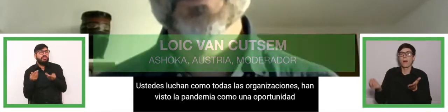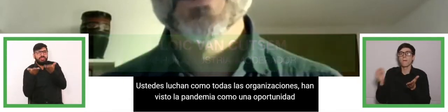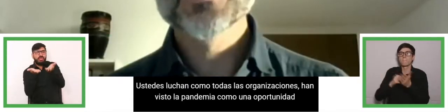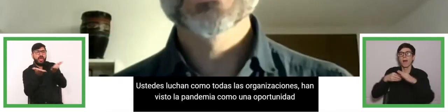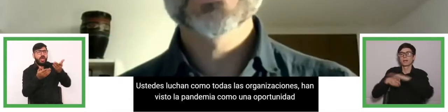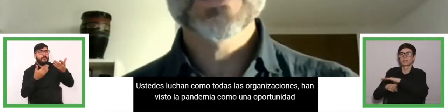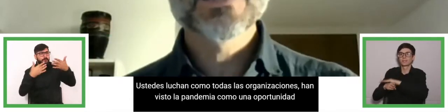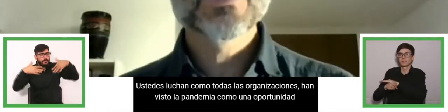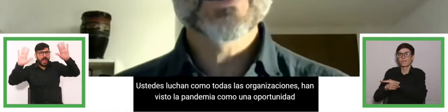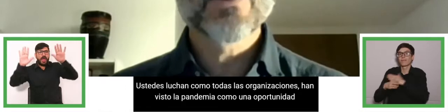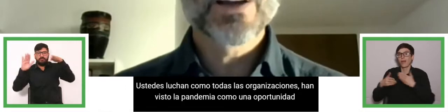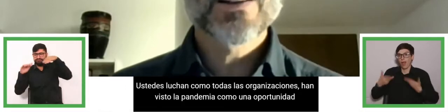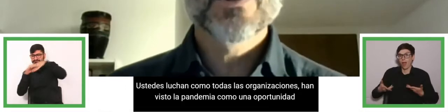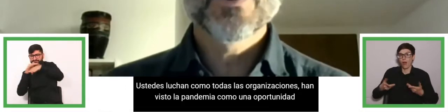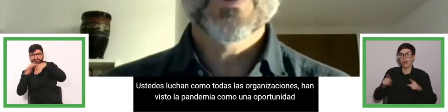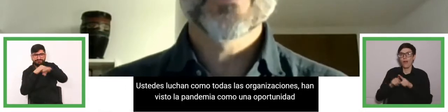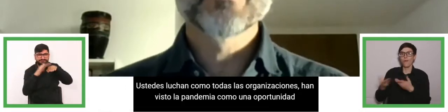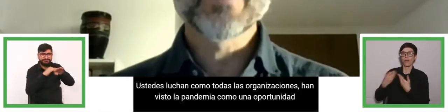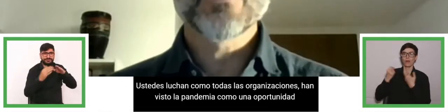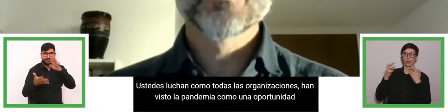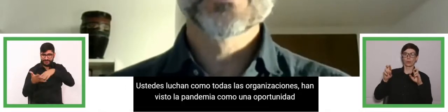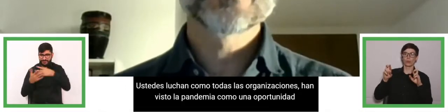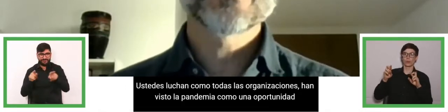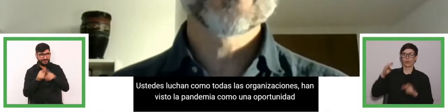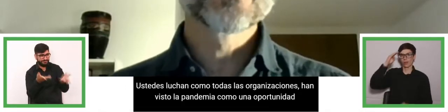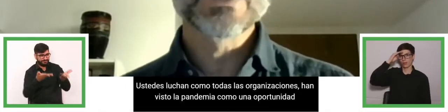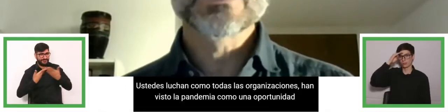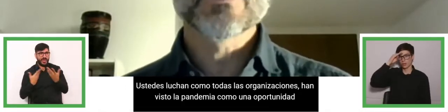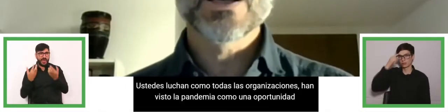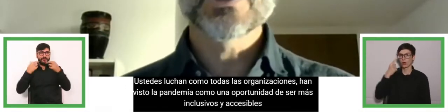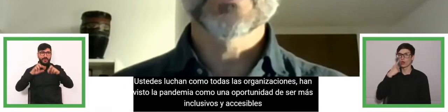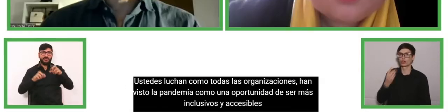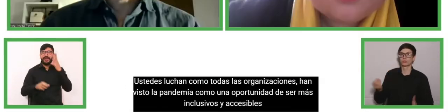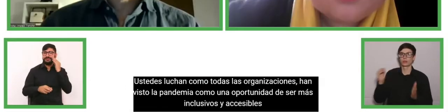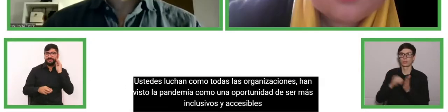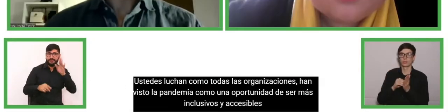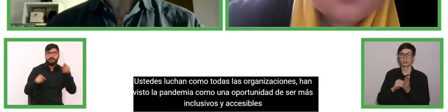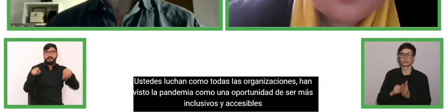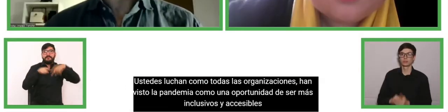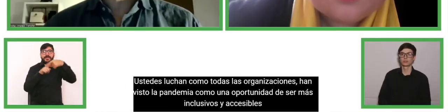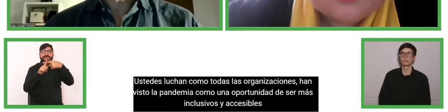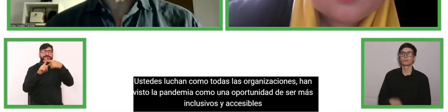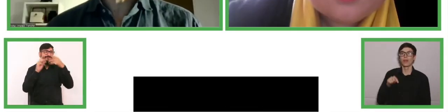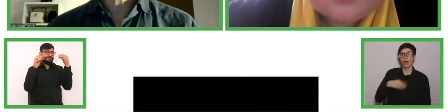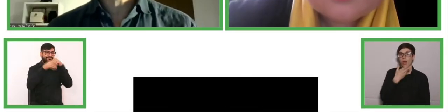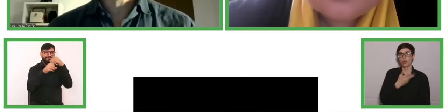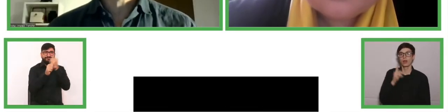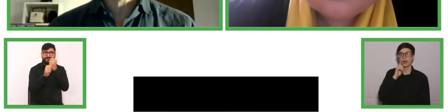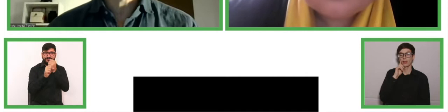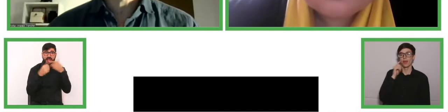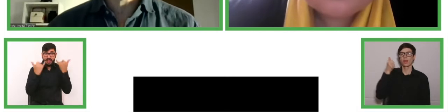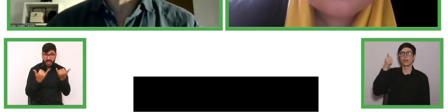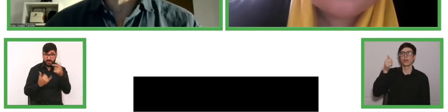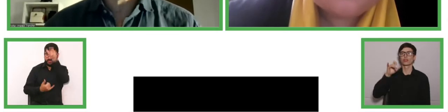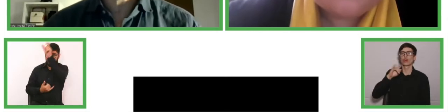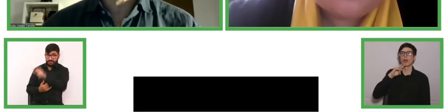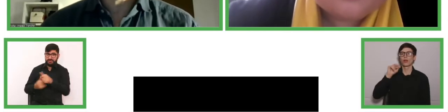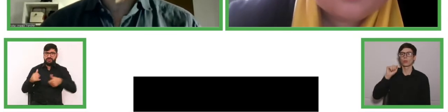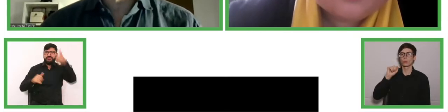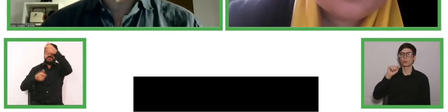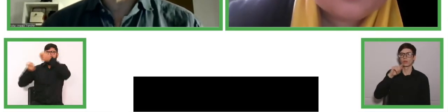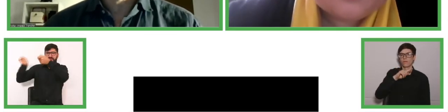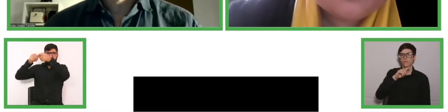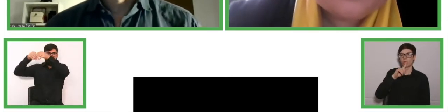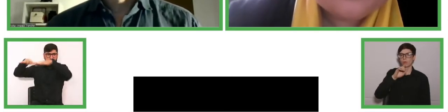Barbosa, who's the Executive Director of Empowerment Through Integration. And she will be presenting the model they developed